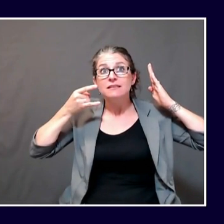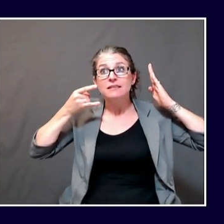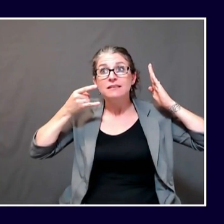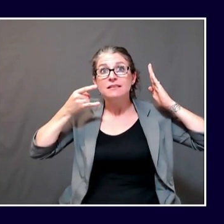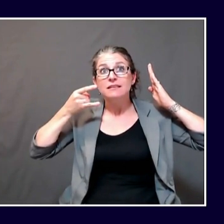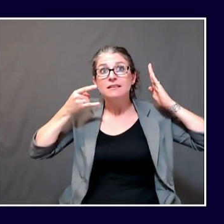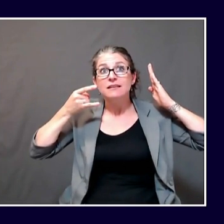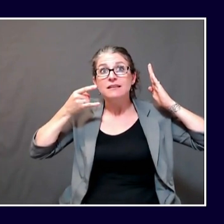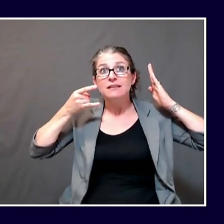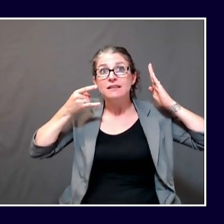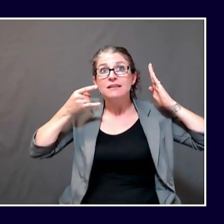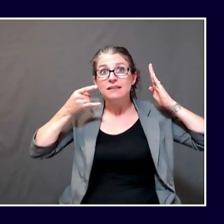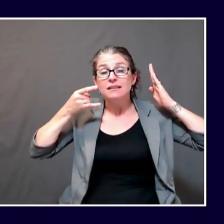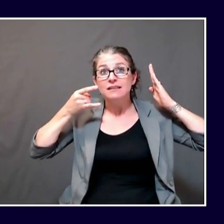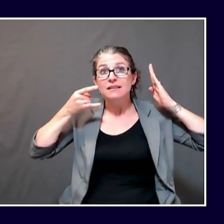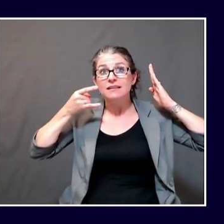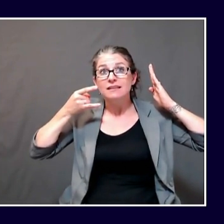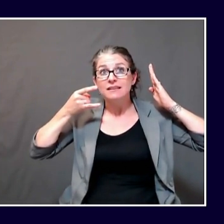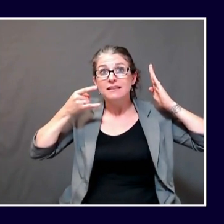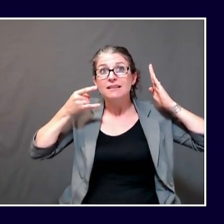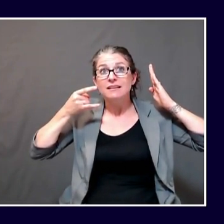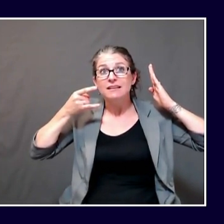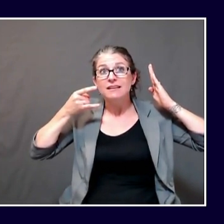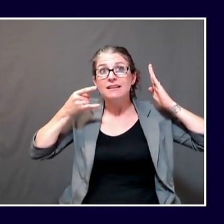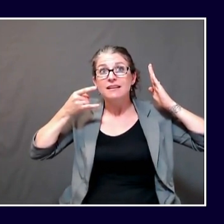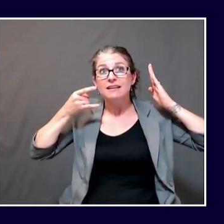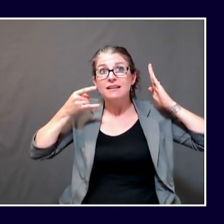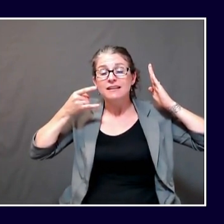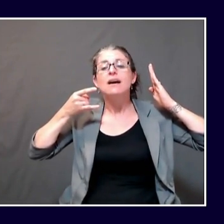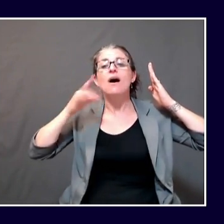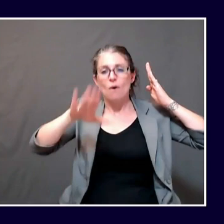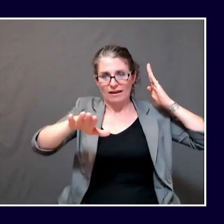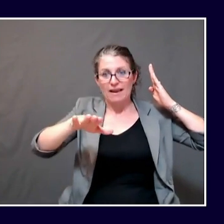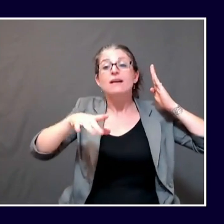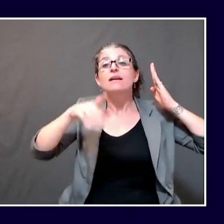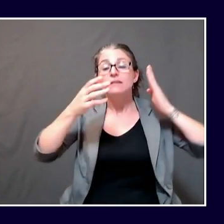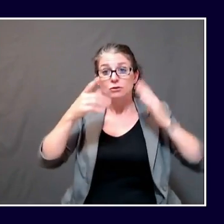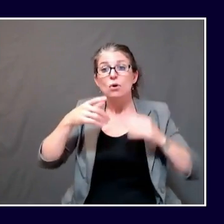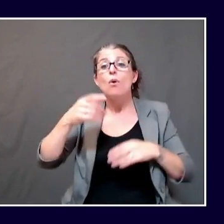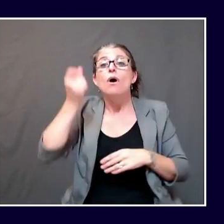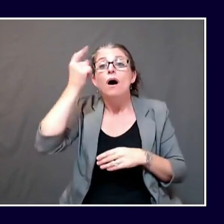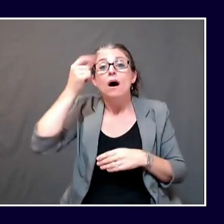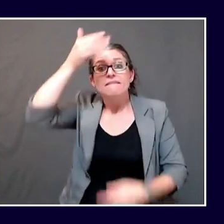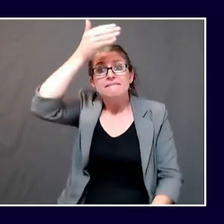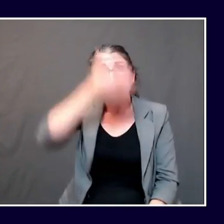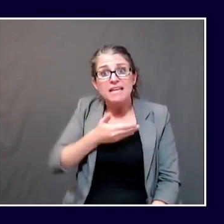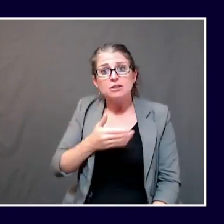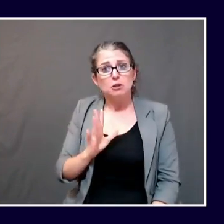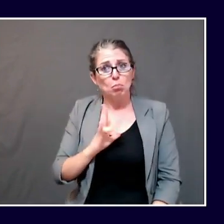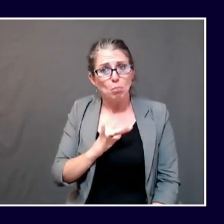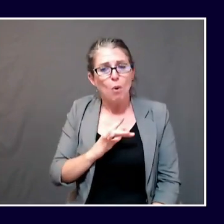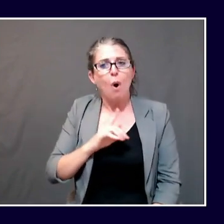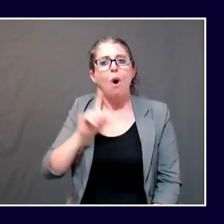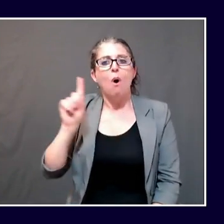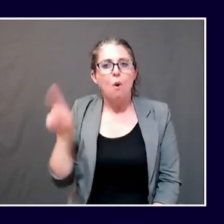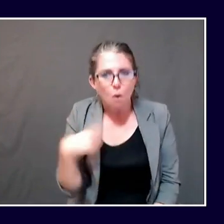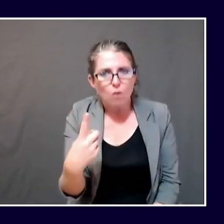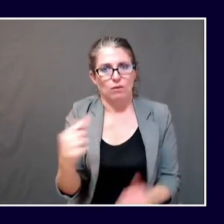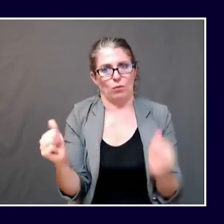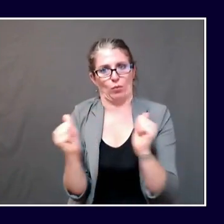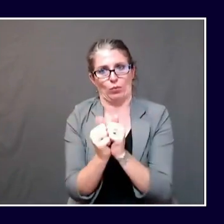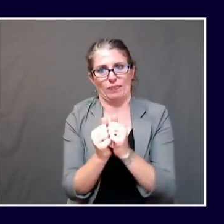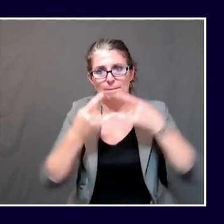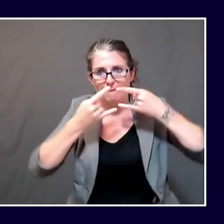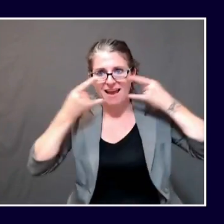a face covering. Because even though they seemingly cover one's eyes, they can still allow for droplets to be